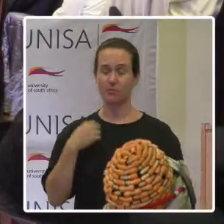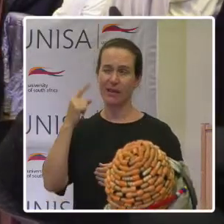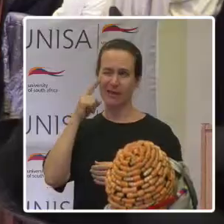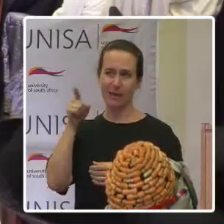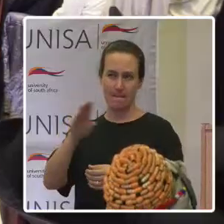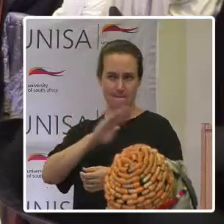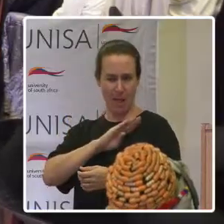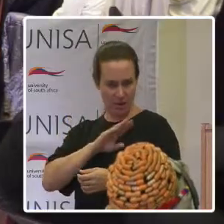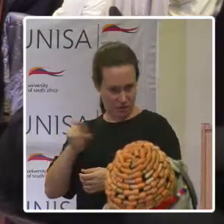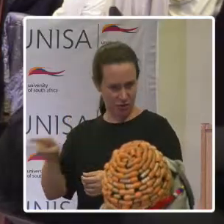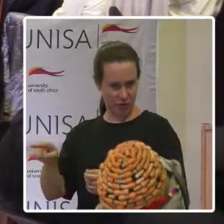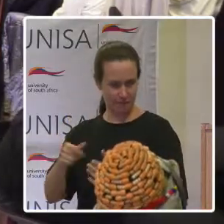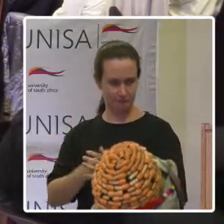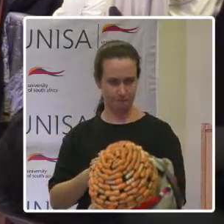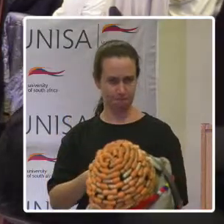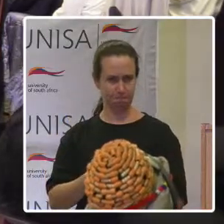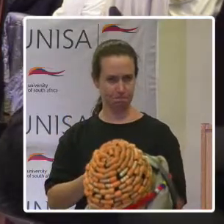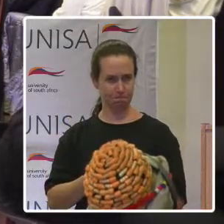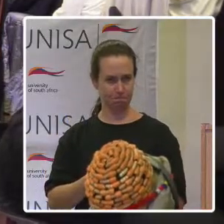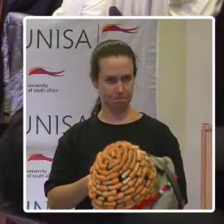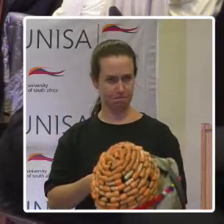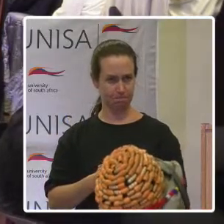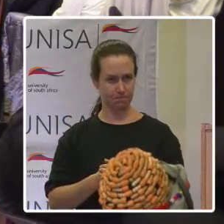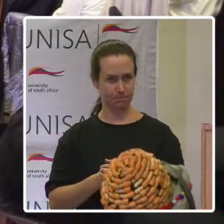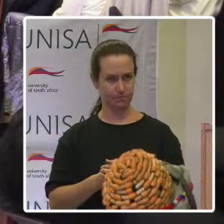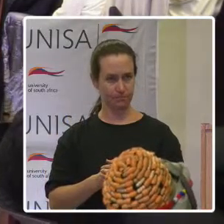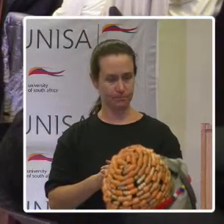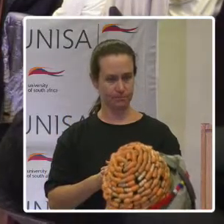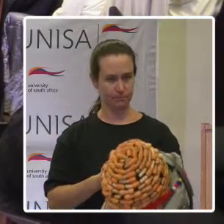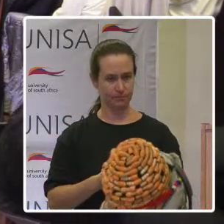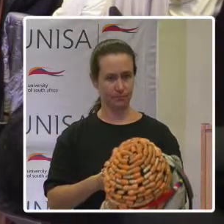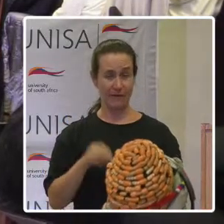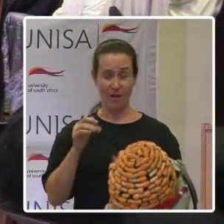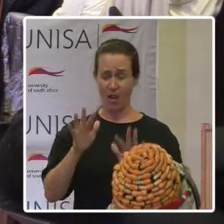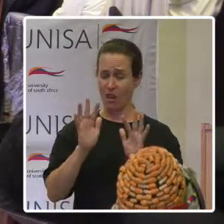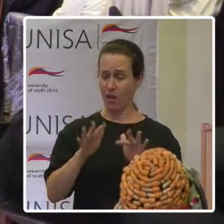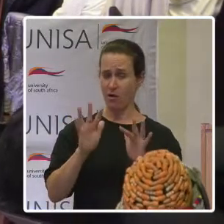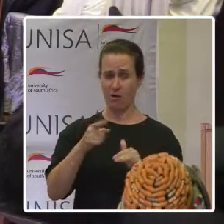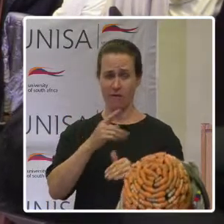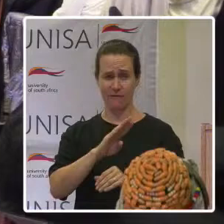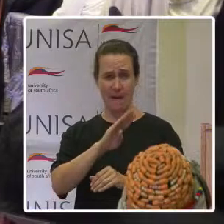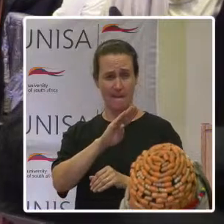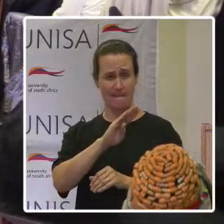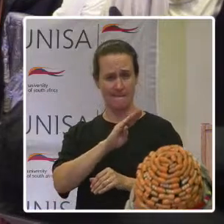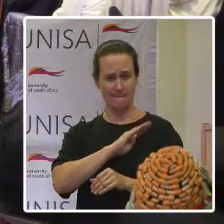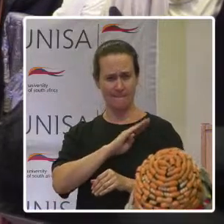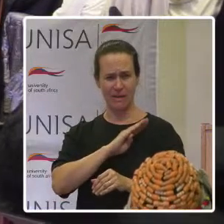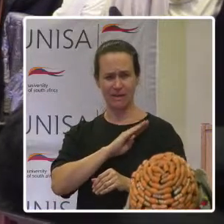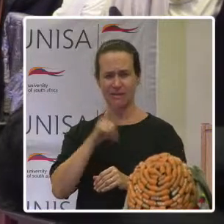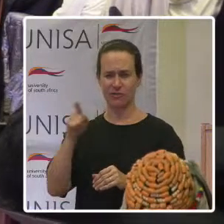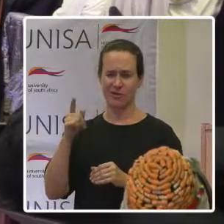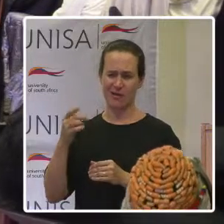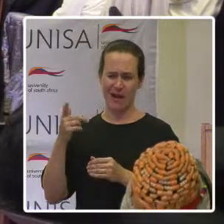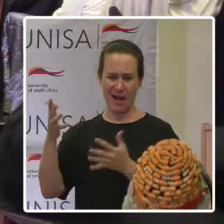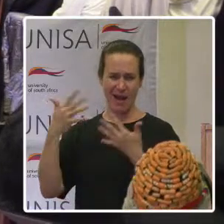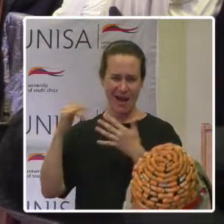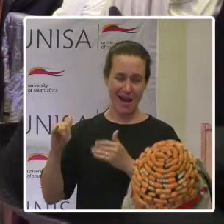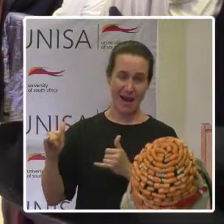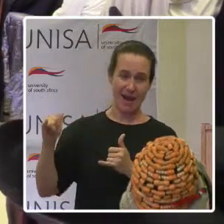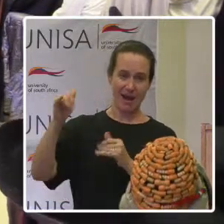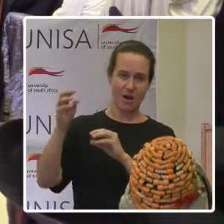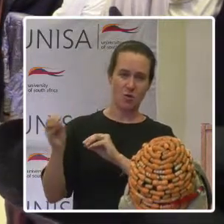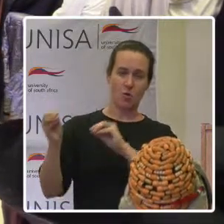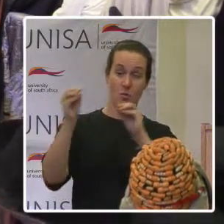reason. Because there's a lot of military airmen that have moved into